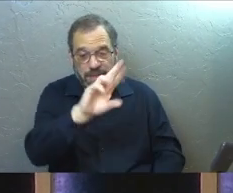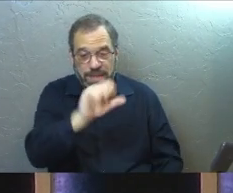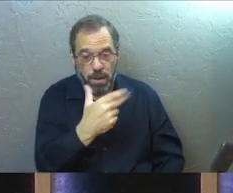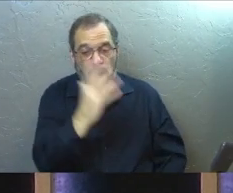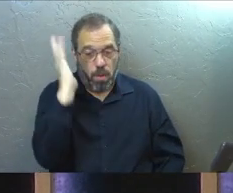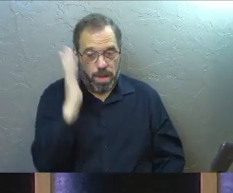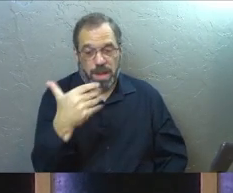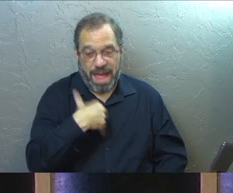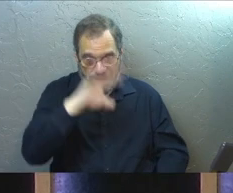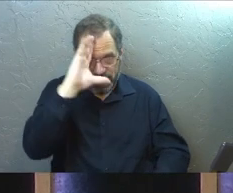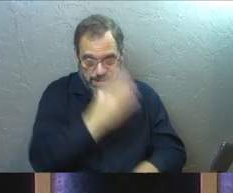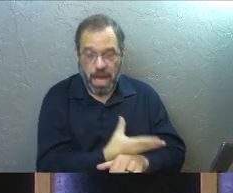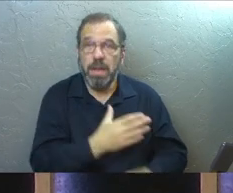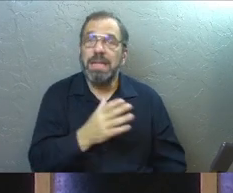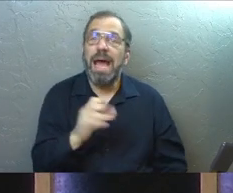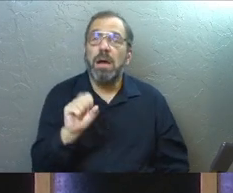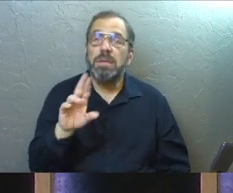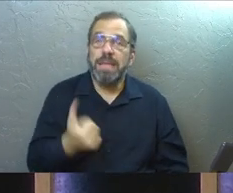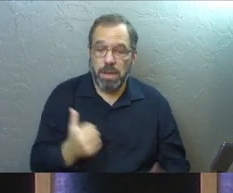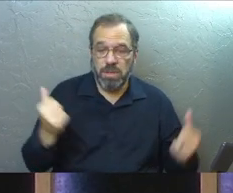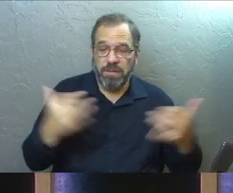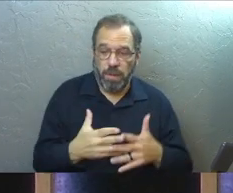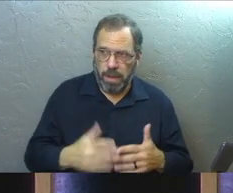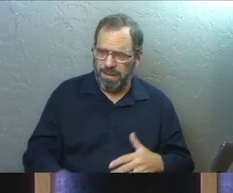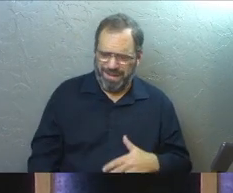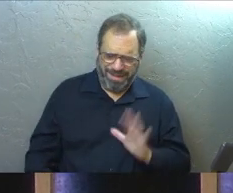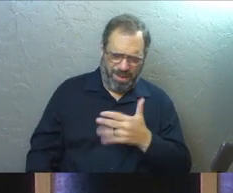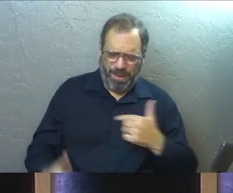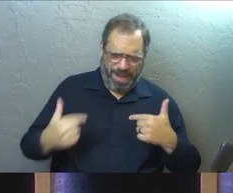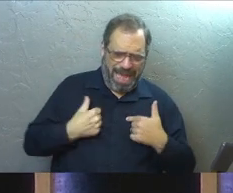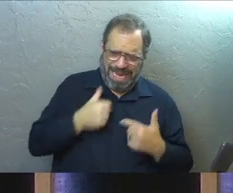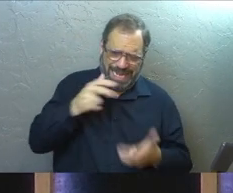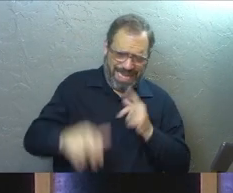have a son." Sarah was afraid, so she denied it, saying,